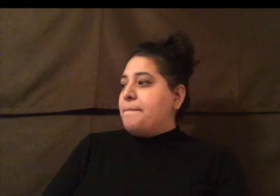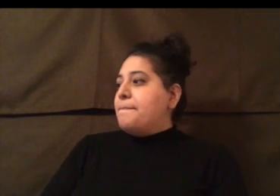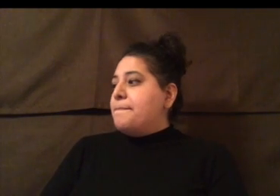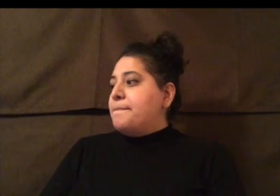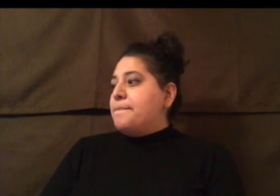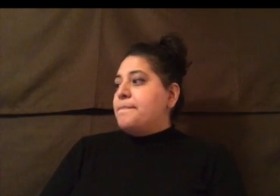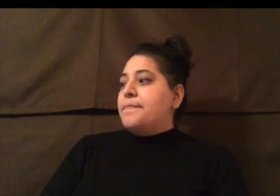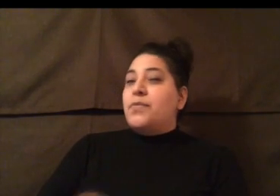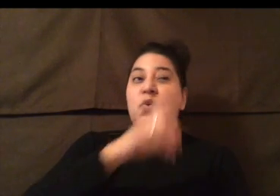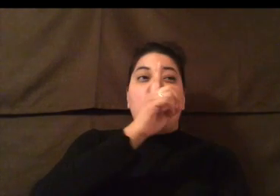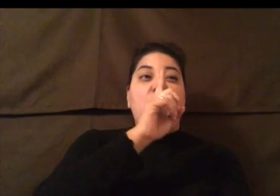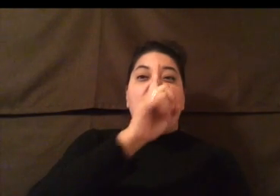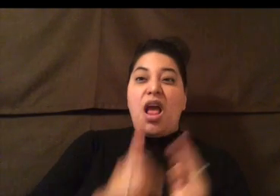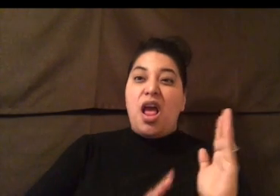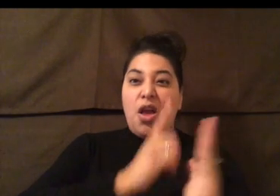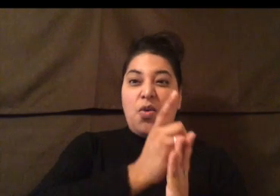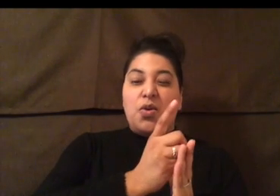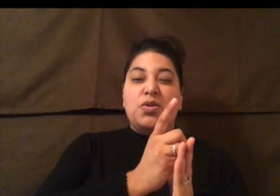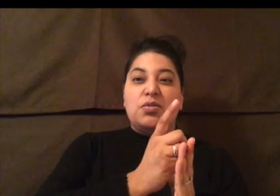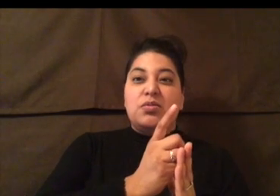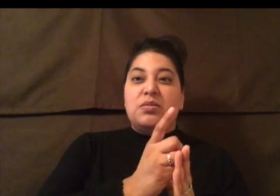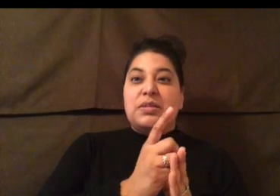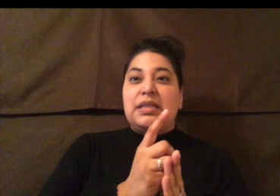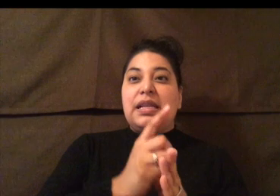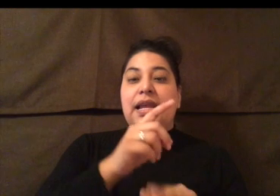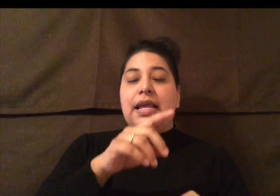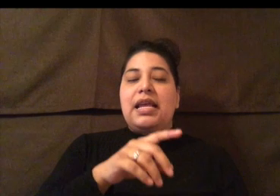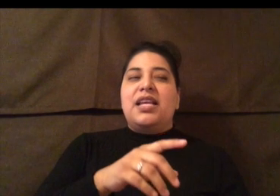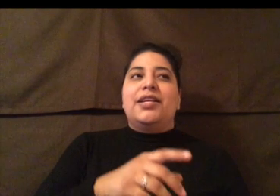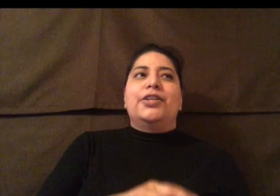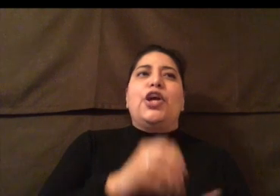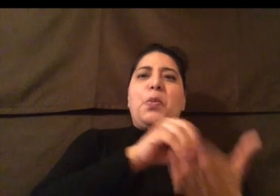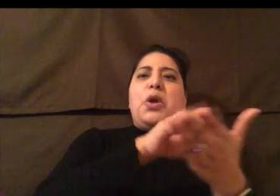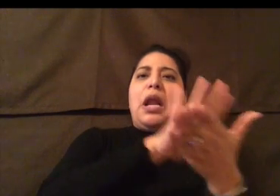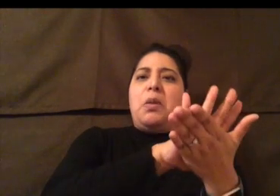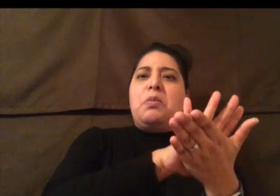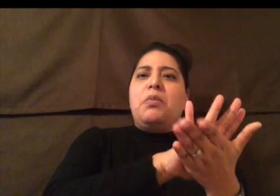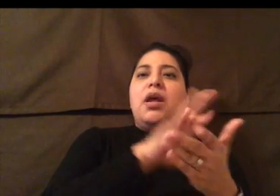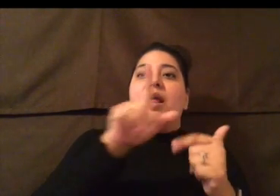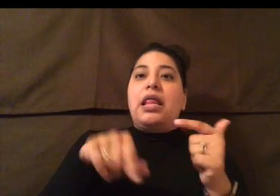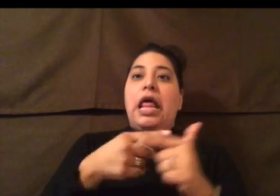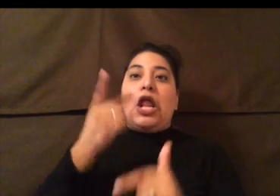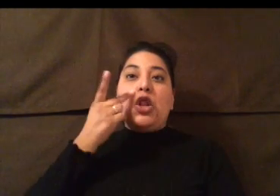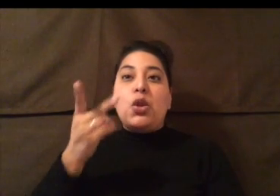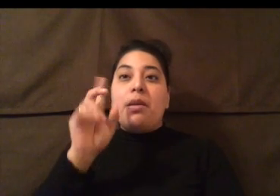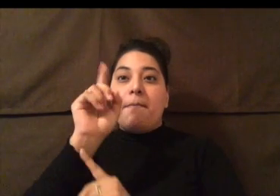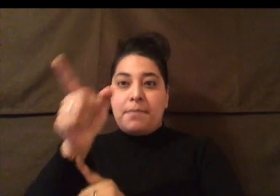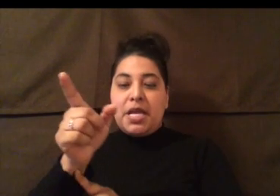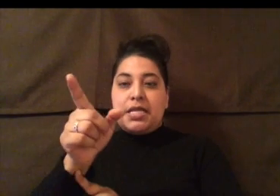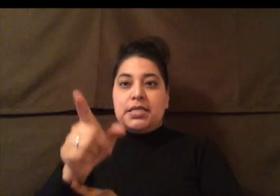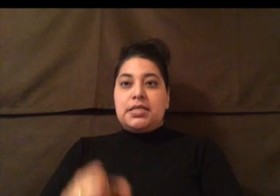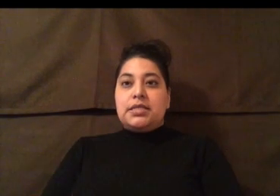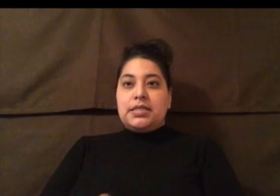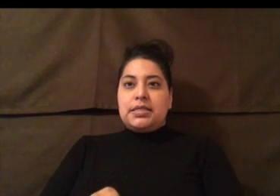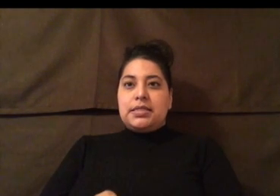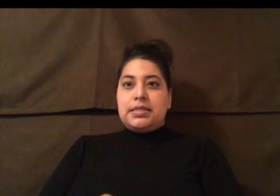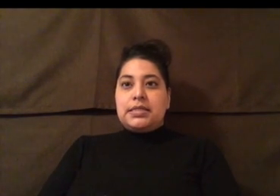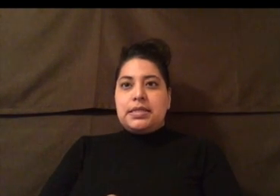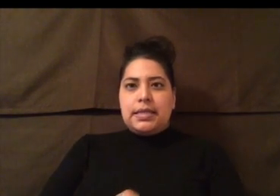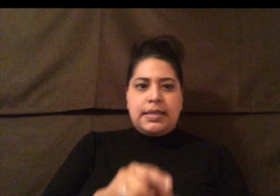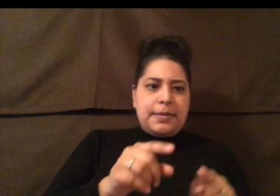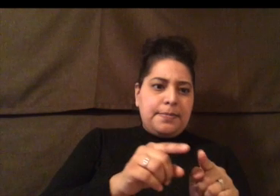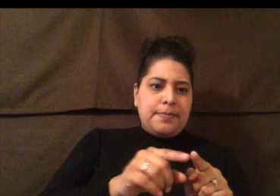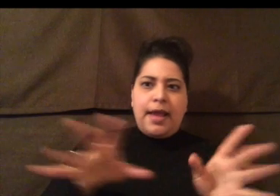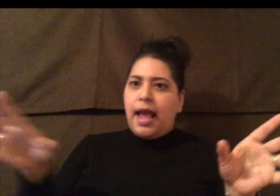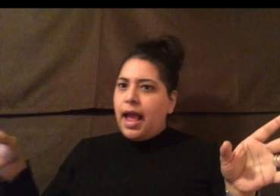and then I have my 10 minutes, my 30 minutes, and my 5 minutes. So I've got my 1 hour taken care of. I'm going